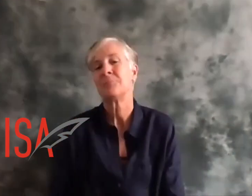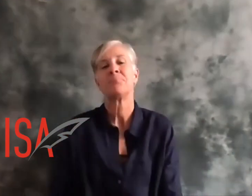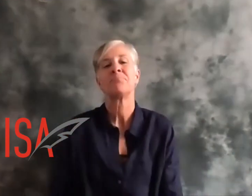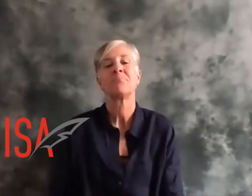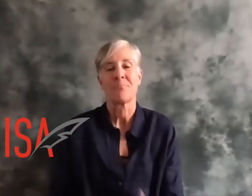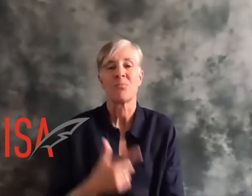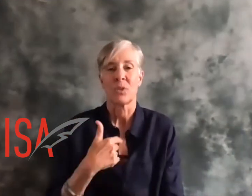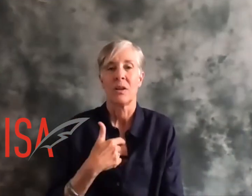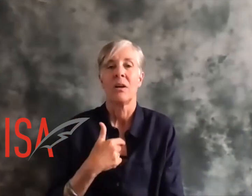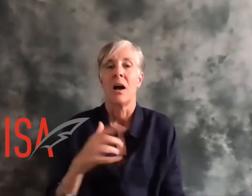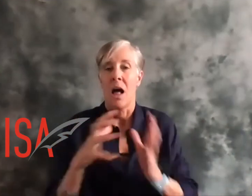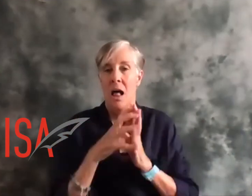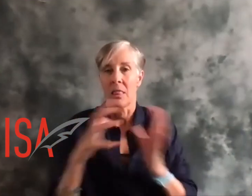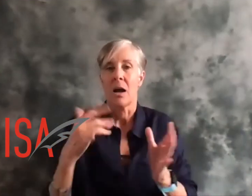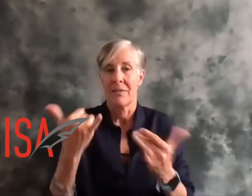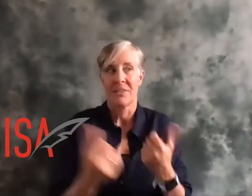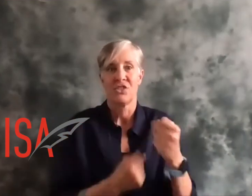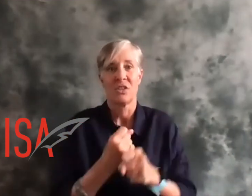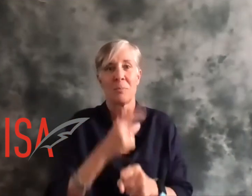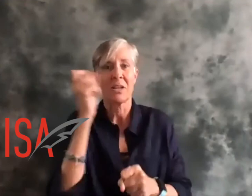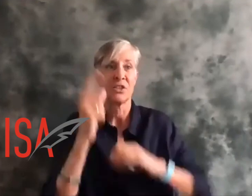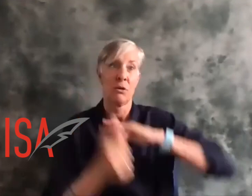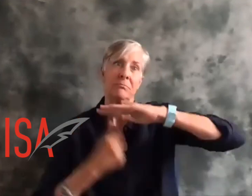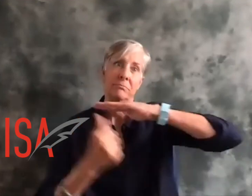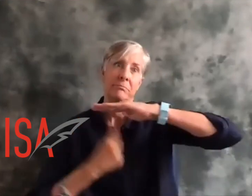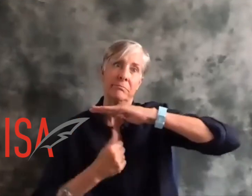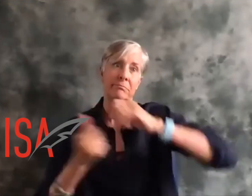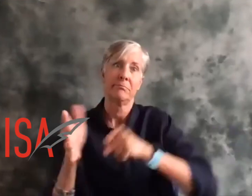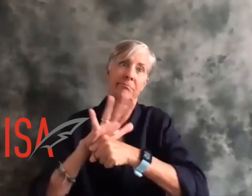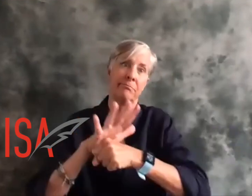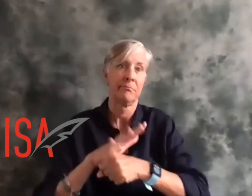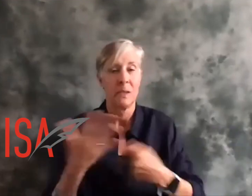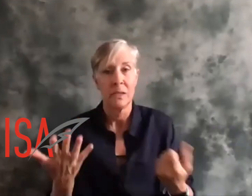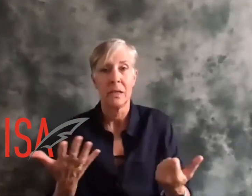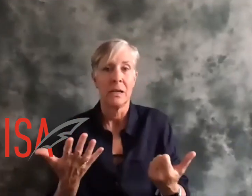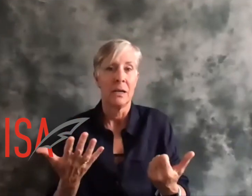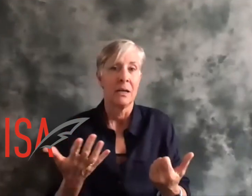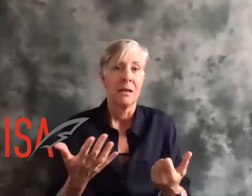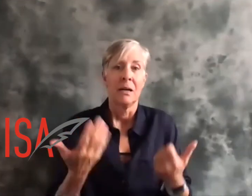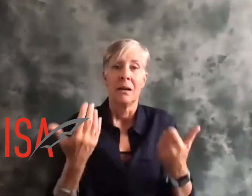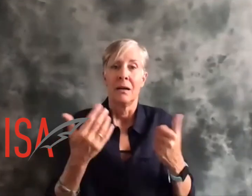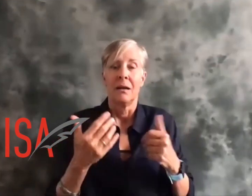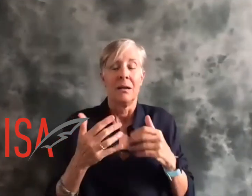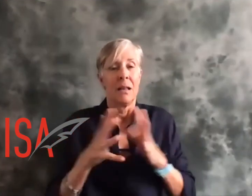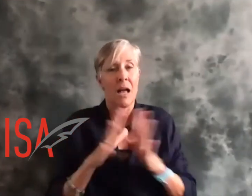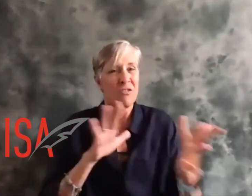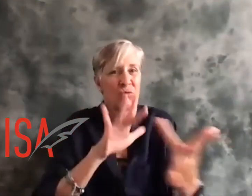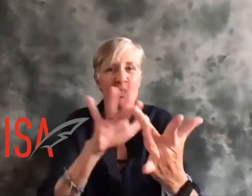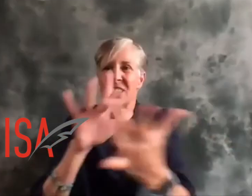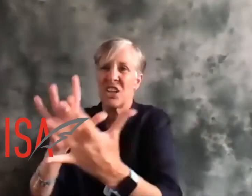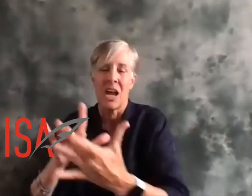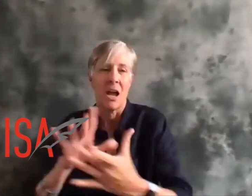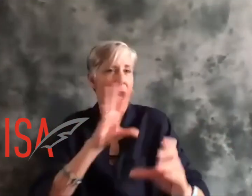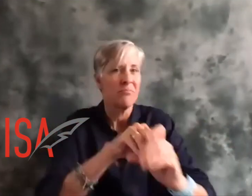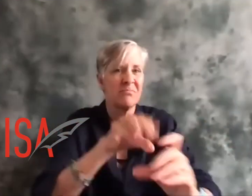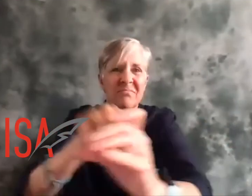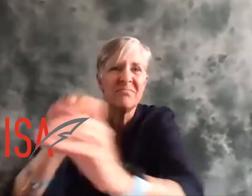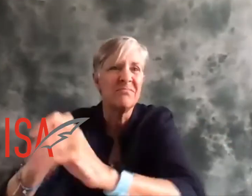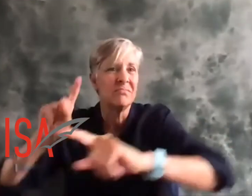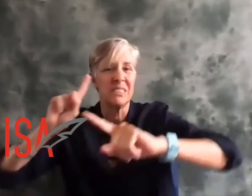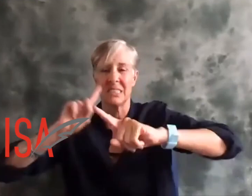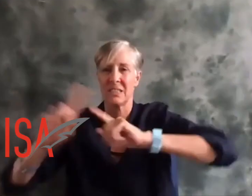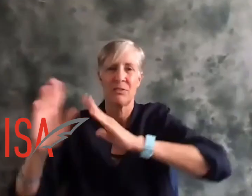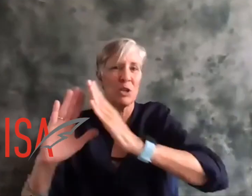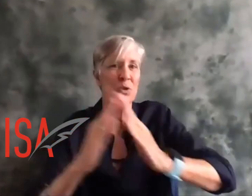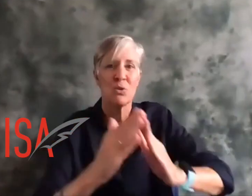I've spent a good part of this year since we've been locked down just really like reaching out and getting to be part of all these communities I